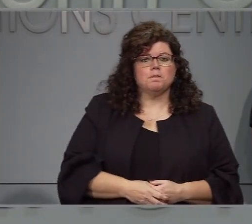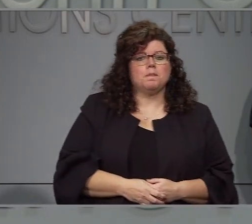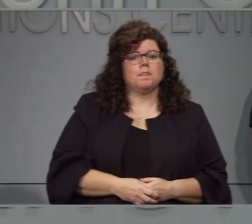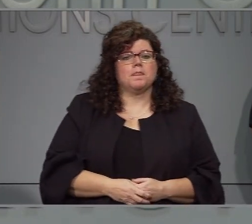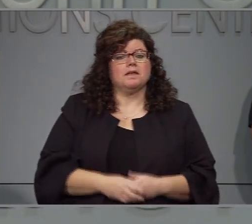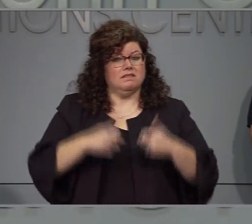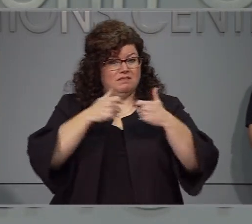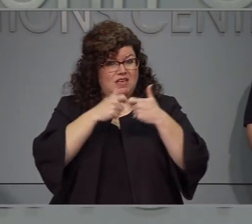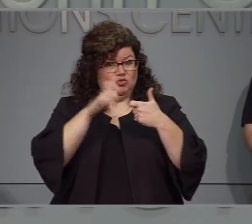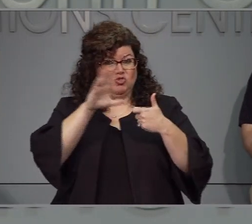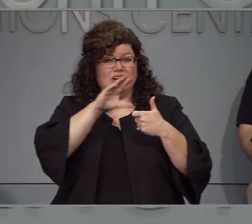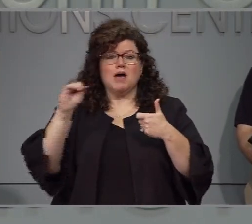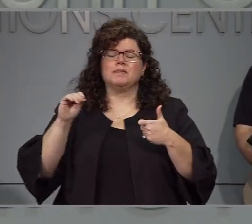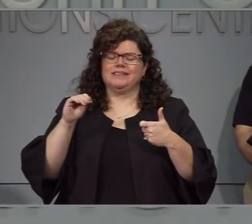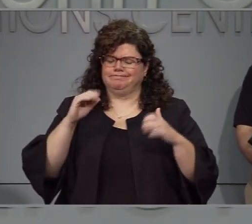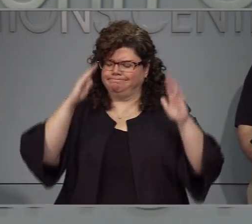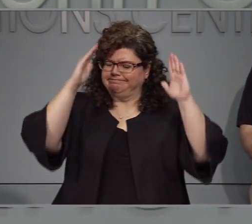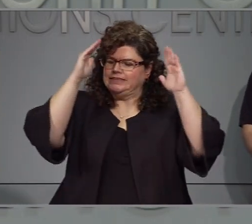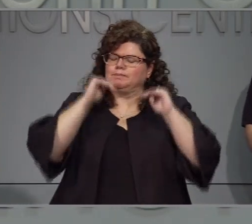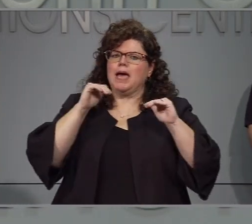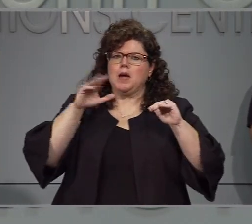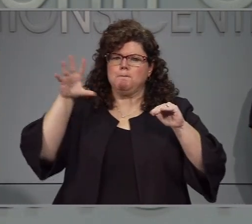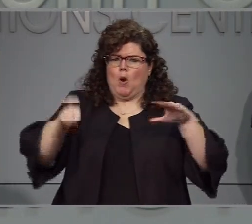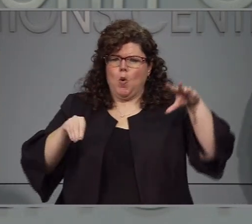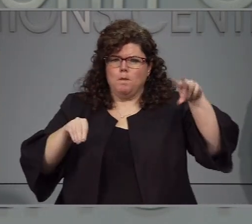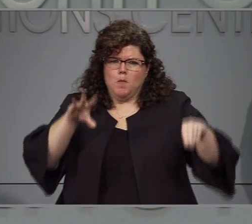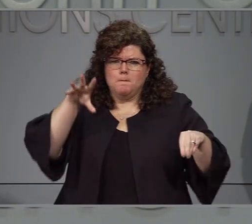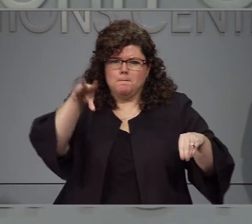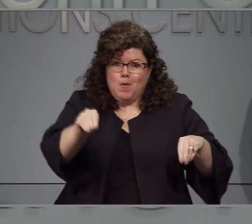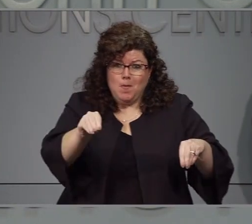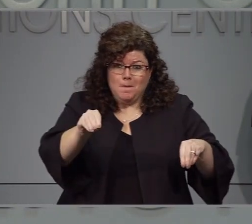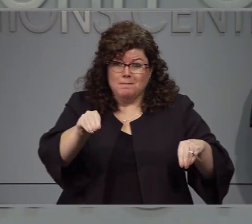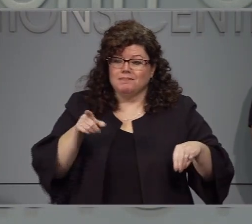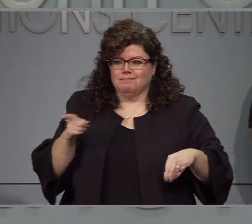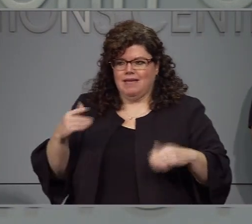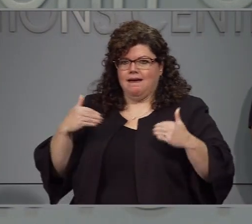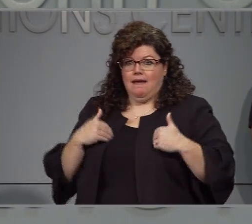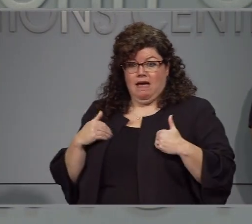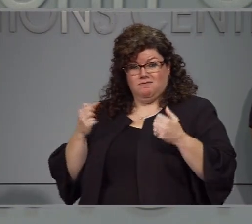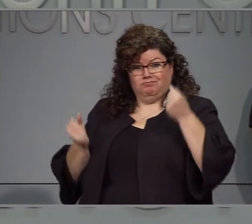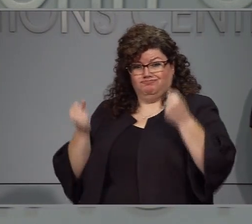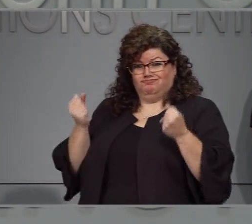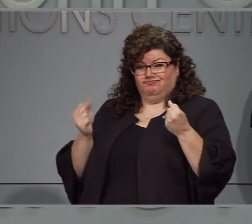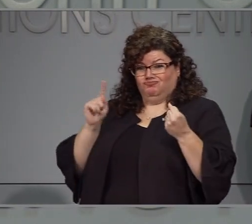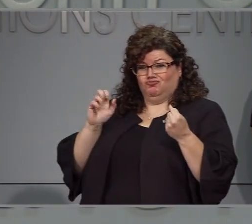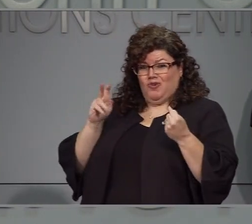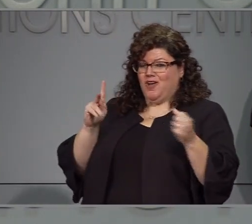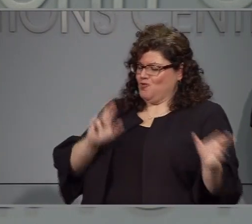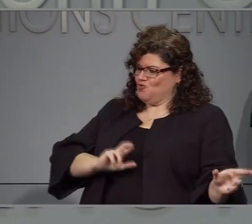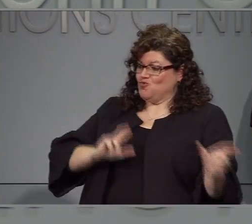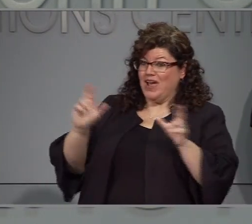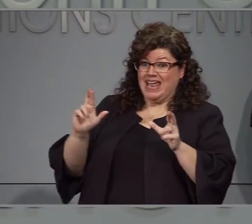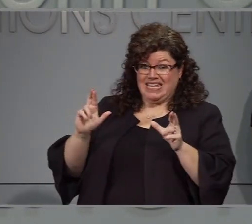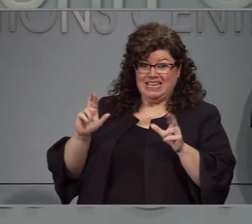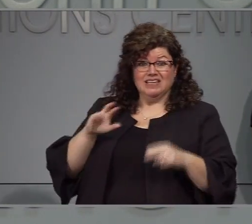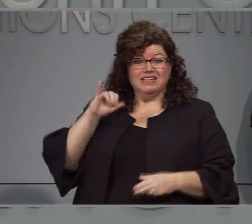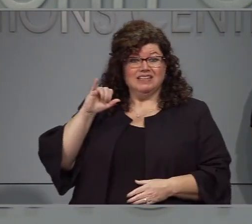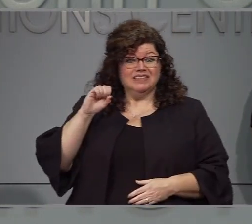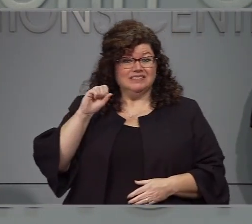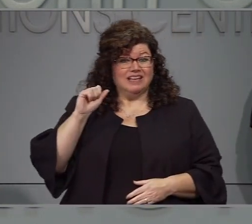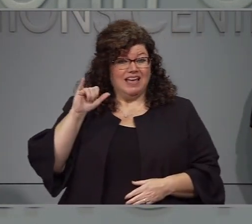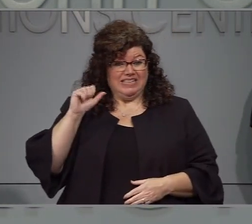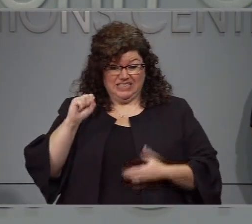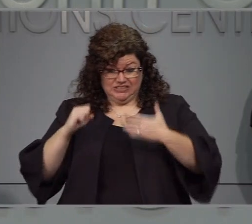expecting widespread power outages, and they have crews ready to begin restoration as soon as Isaias